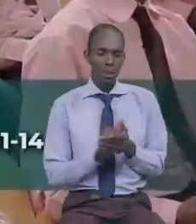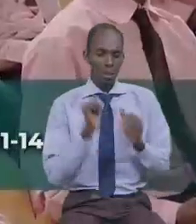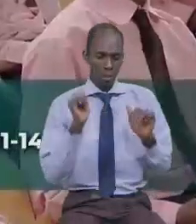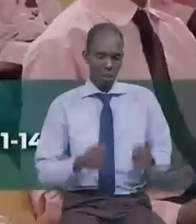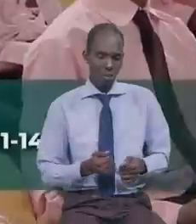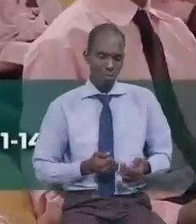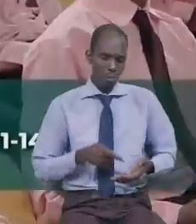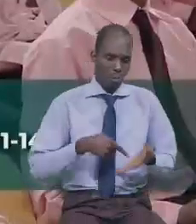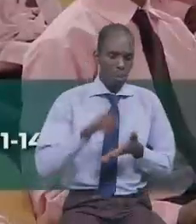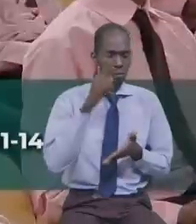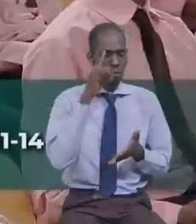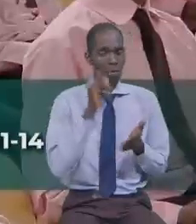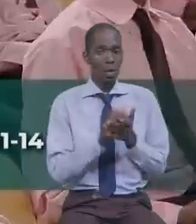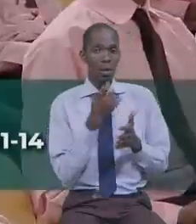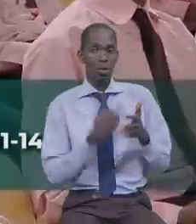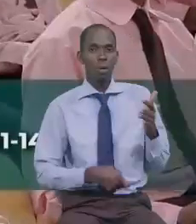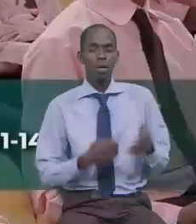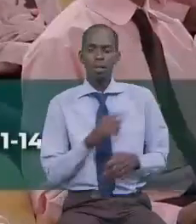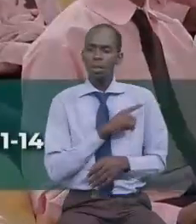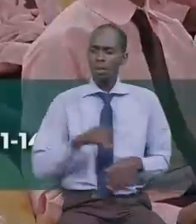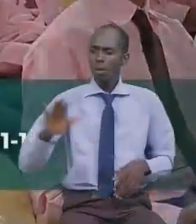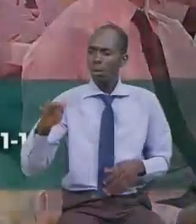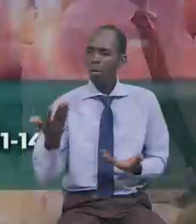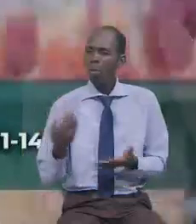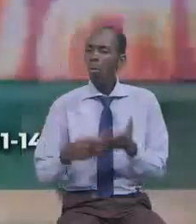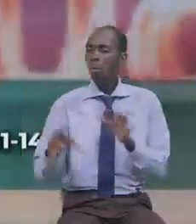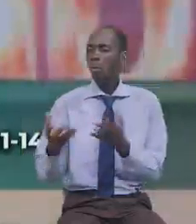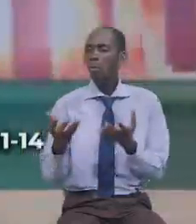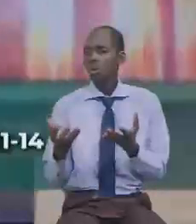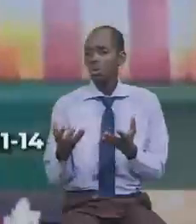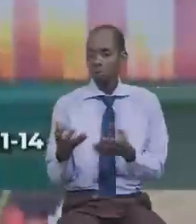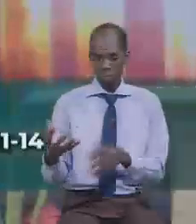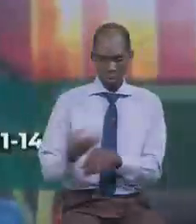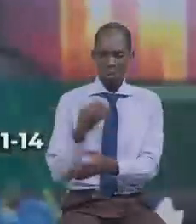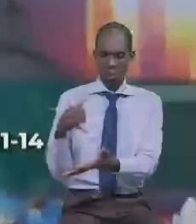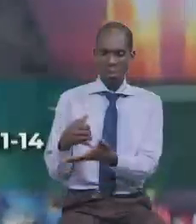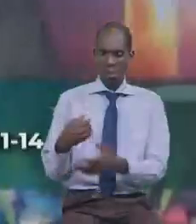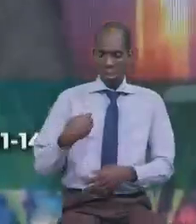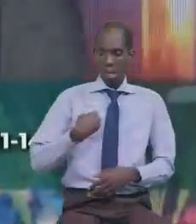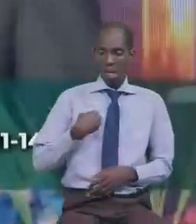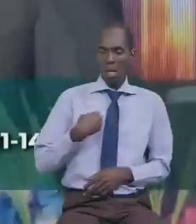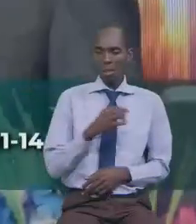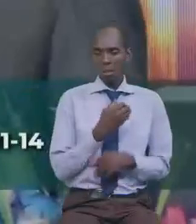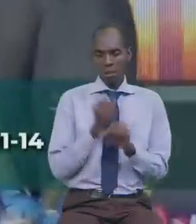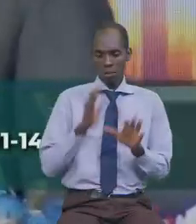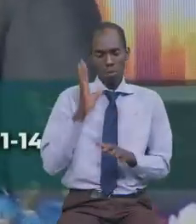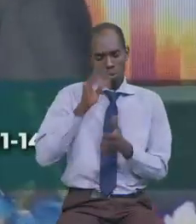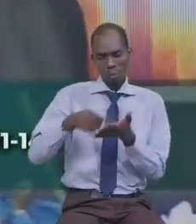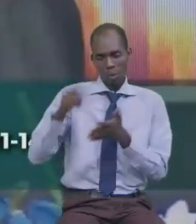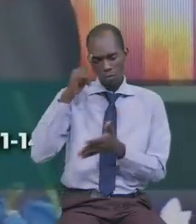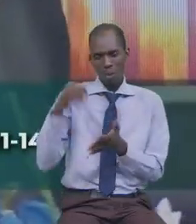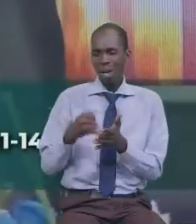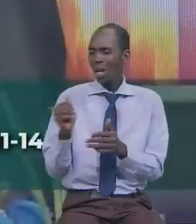cost. And the Lord comes and He says, what do you want? Pick it. I paid for it. Anything you want in